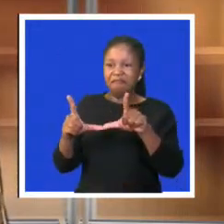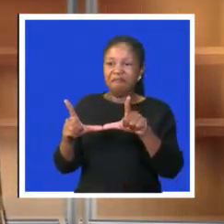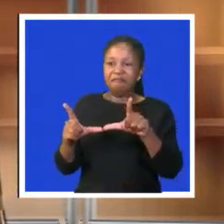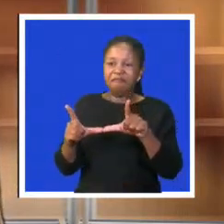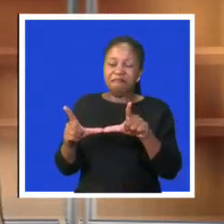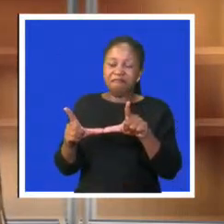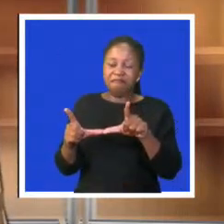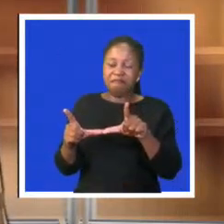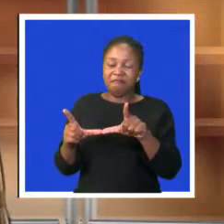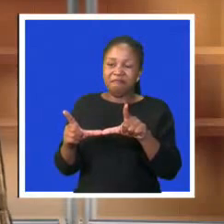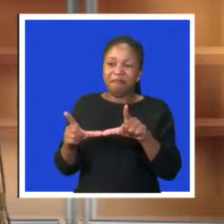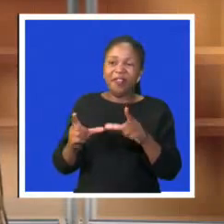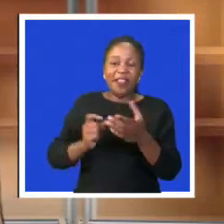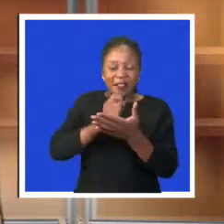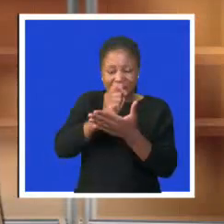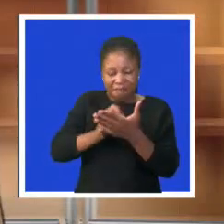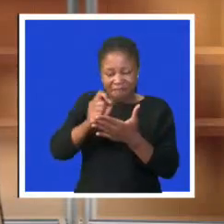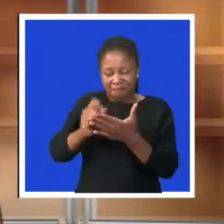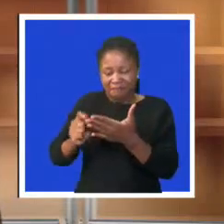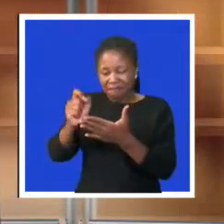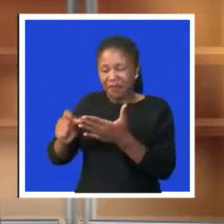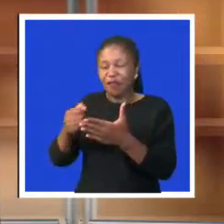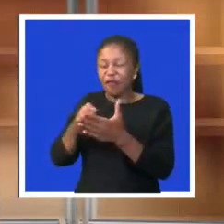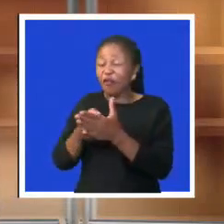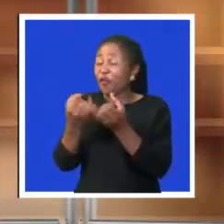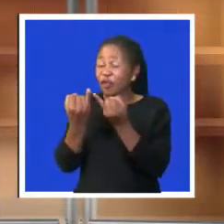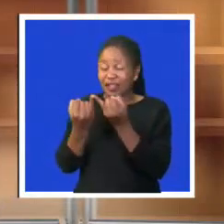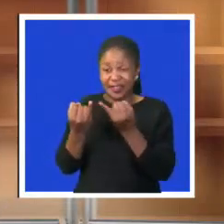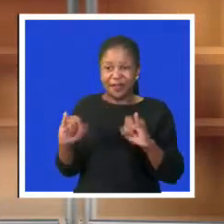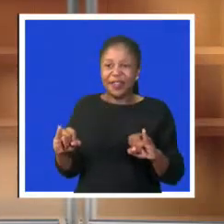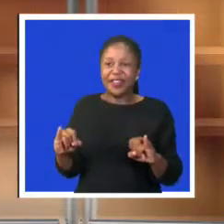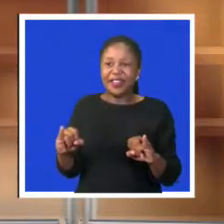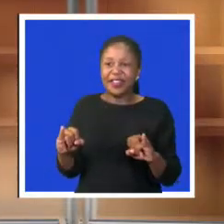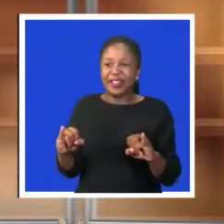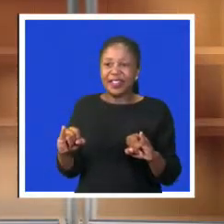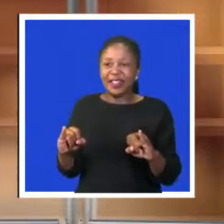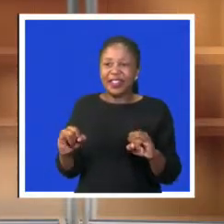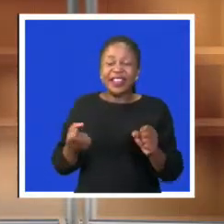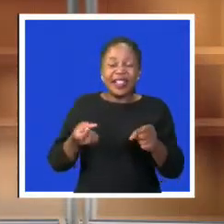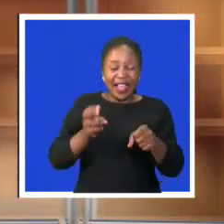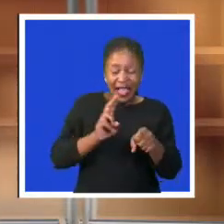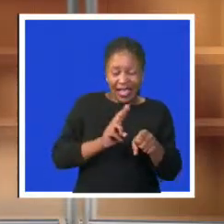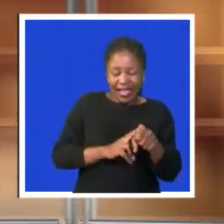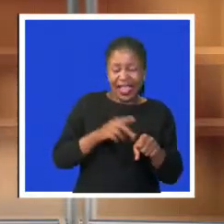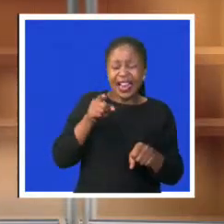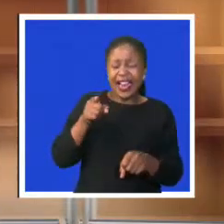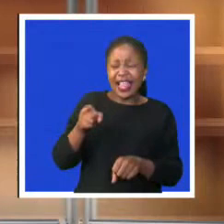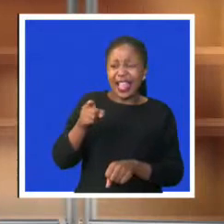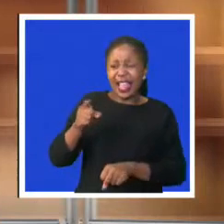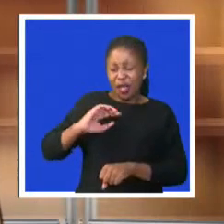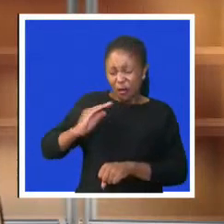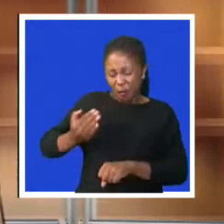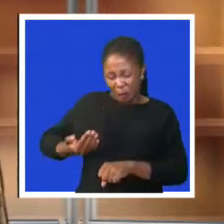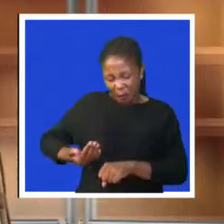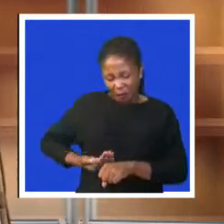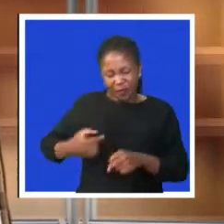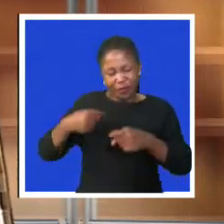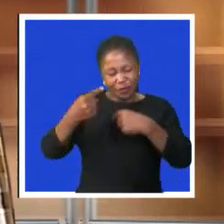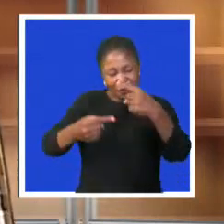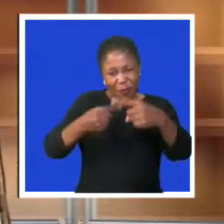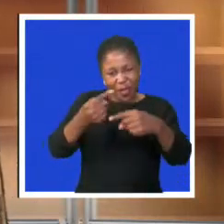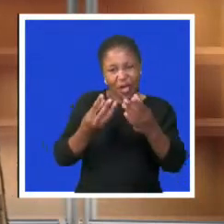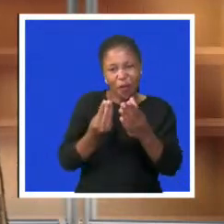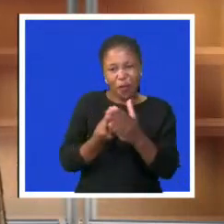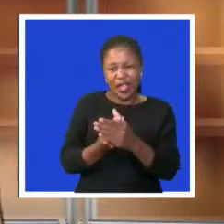he is divorcing. Then the wife will go on with the certificate. If ever a man